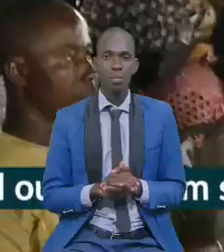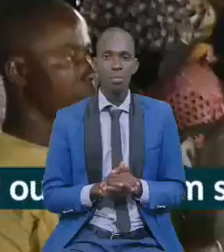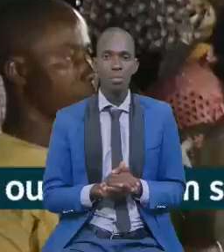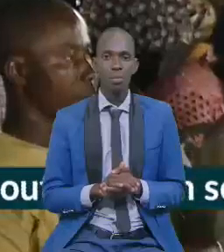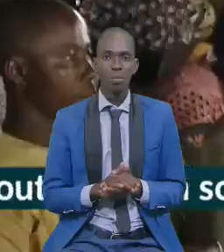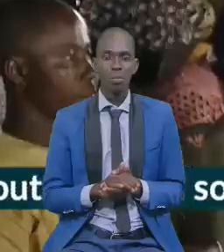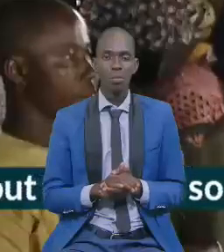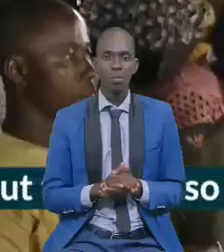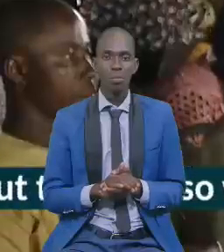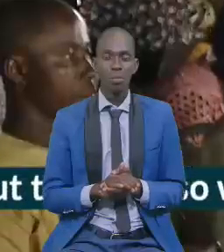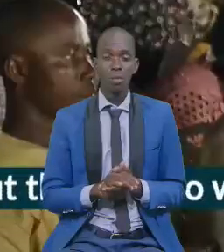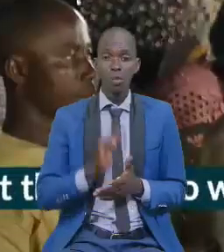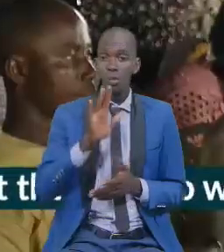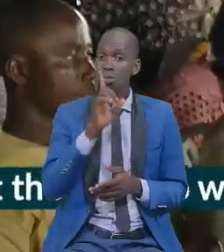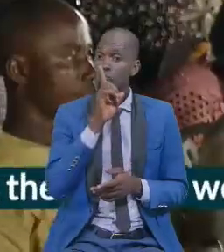Your real name.